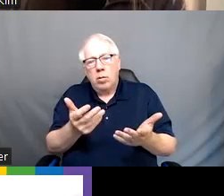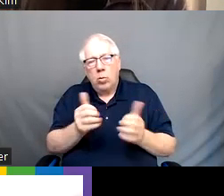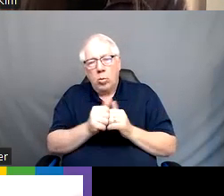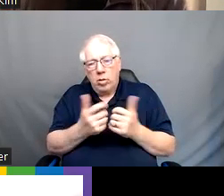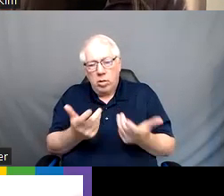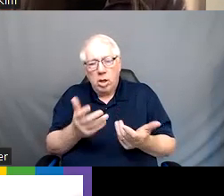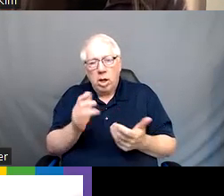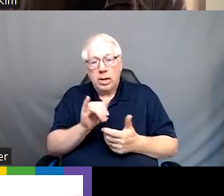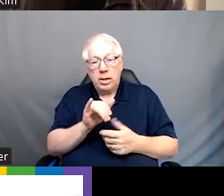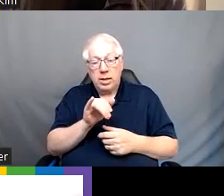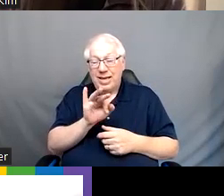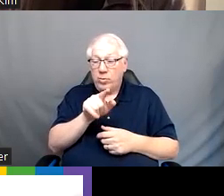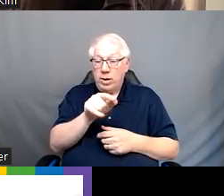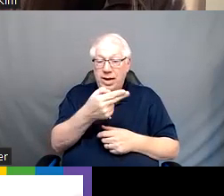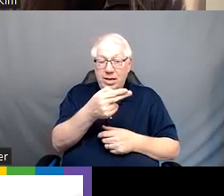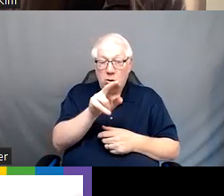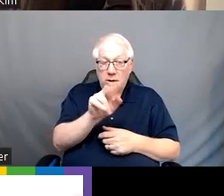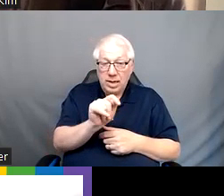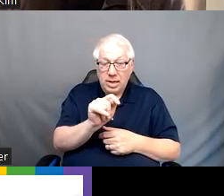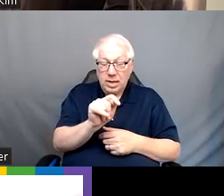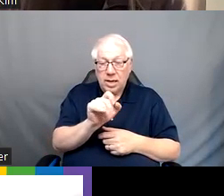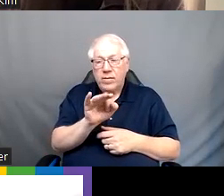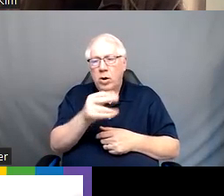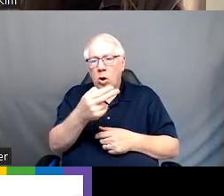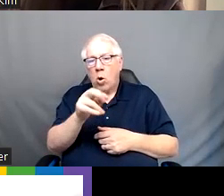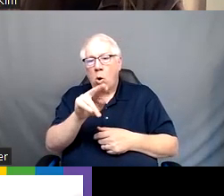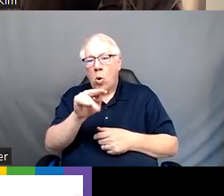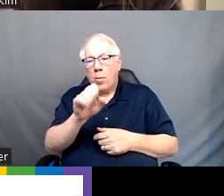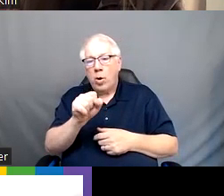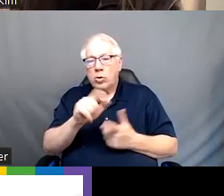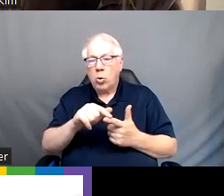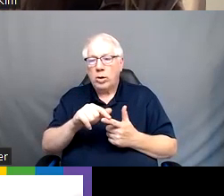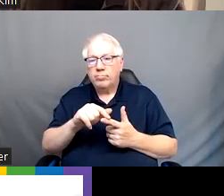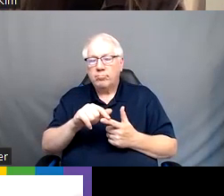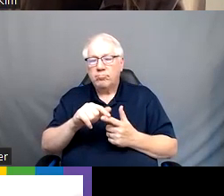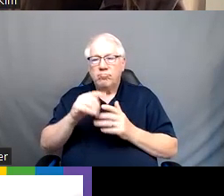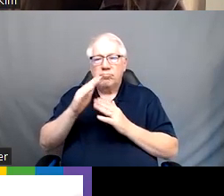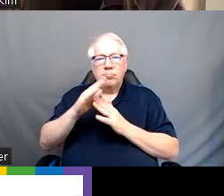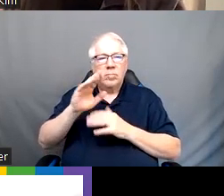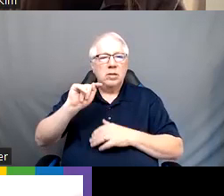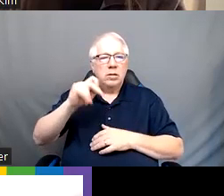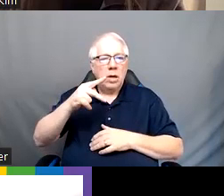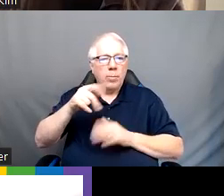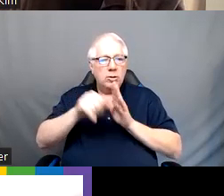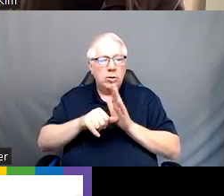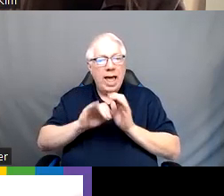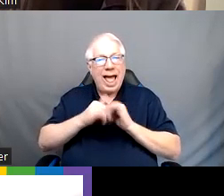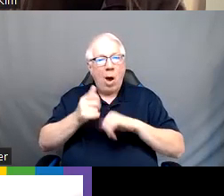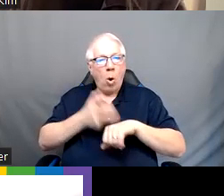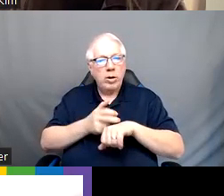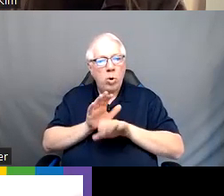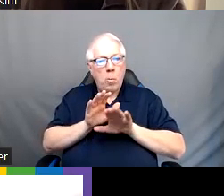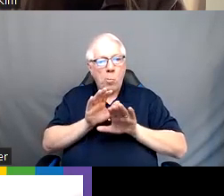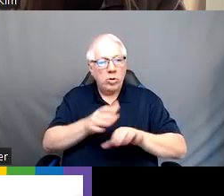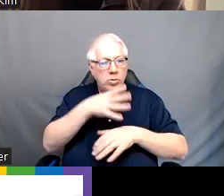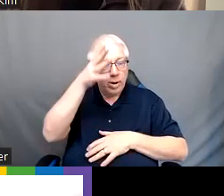want HRT, like even if you want hormones or top surgery right now, like, how hard do you want me to push with your parents? Like, do you want me to try